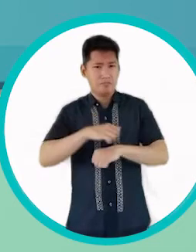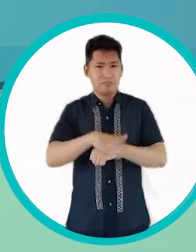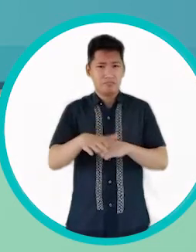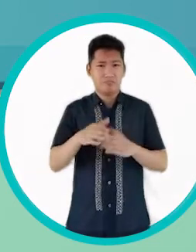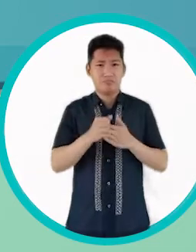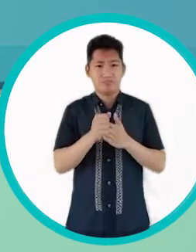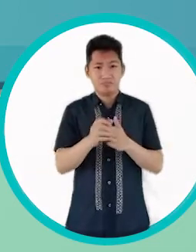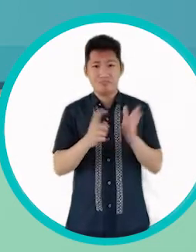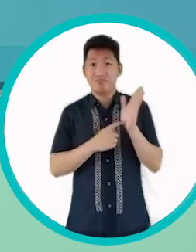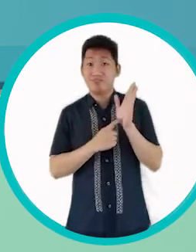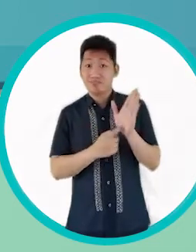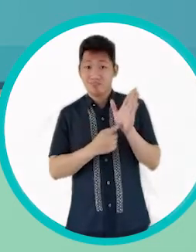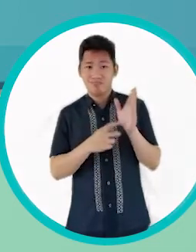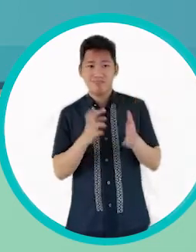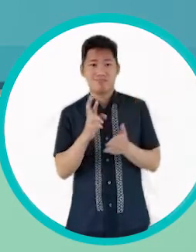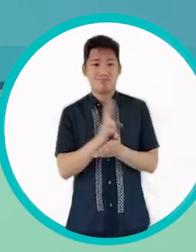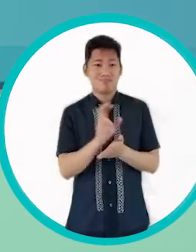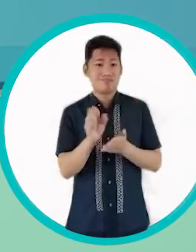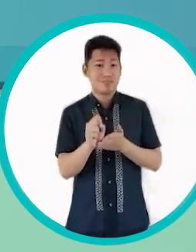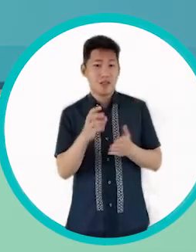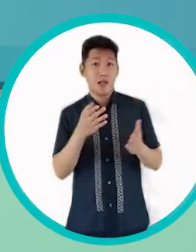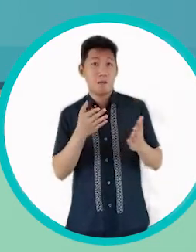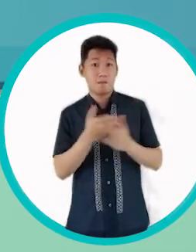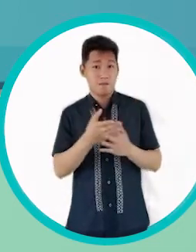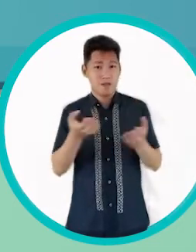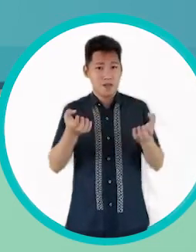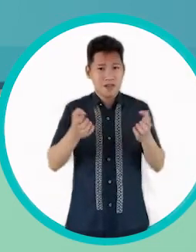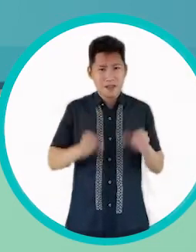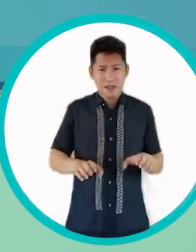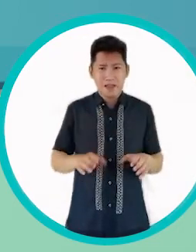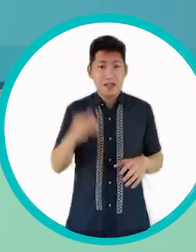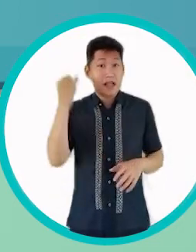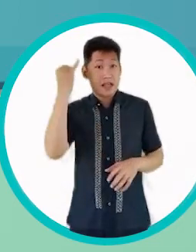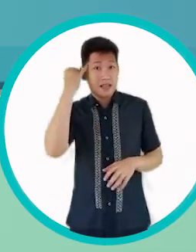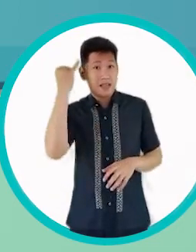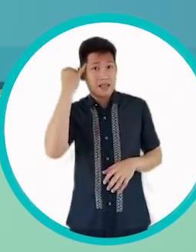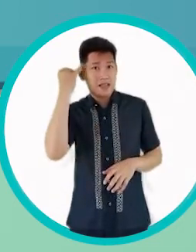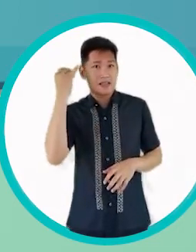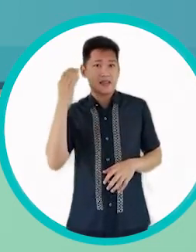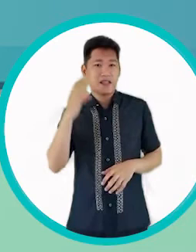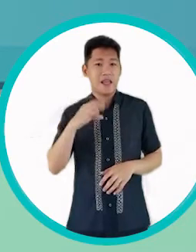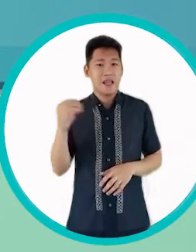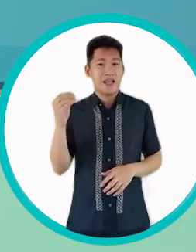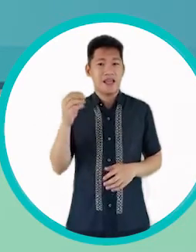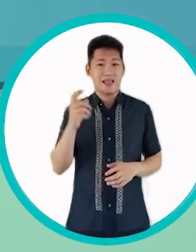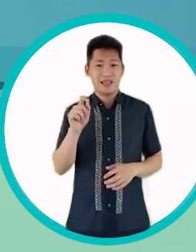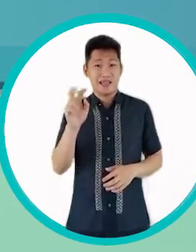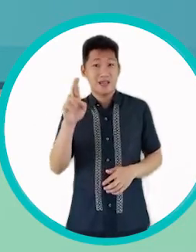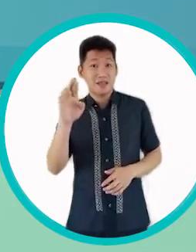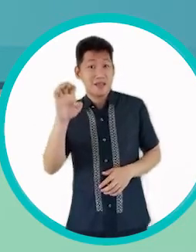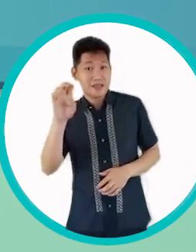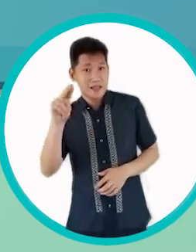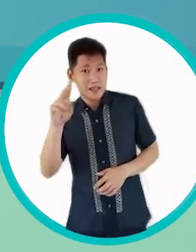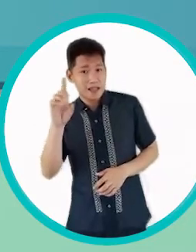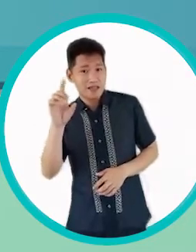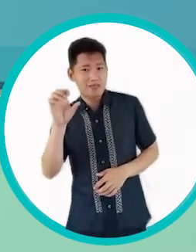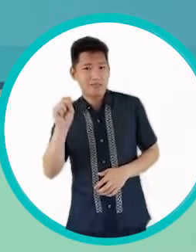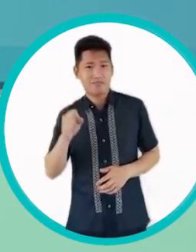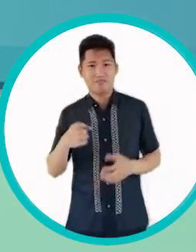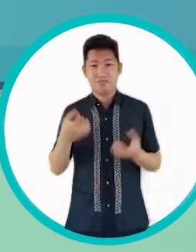pattern shows causal relationships between events, ideas, and trends.